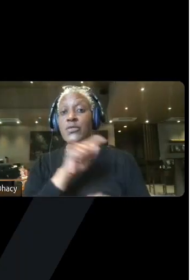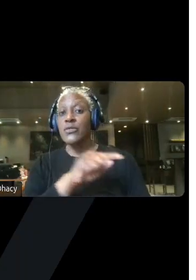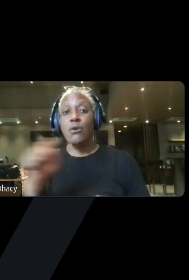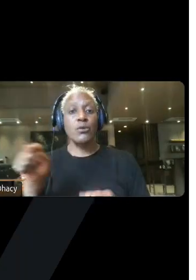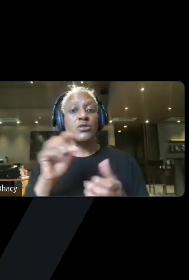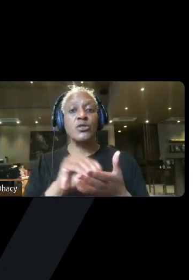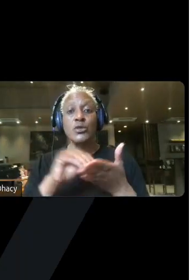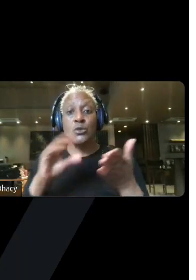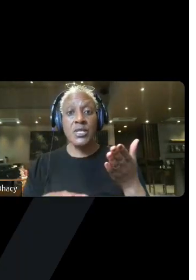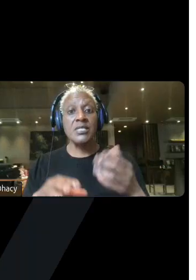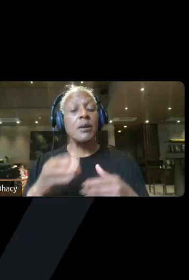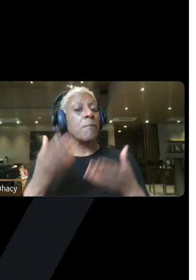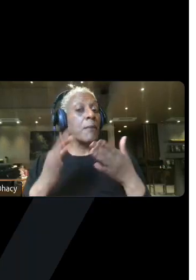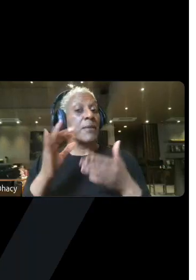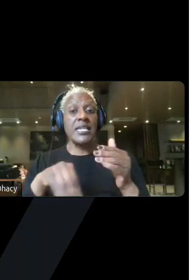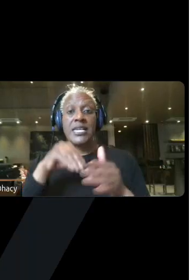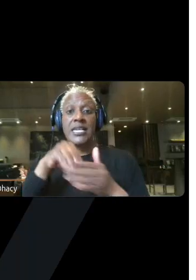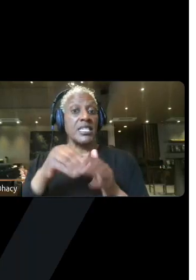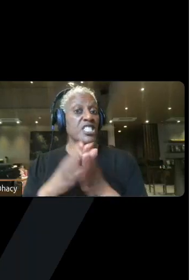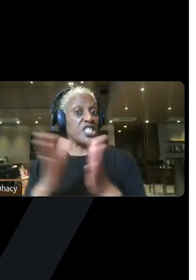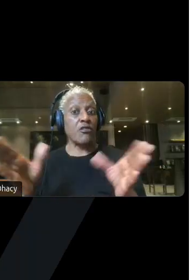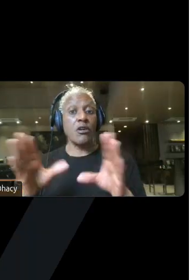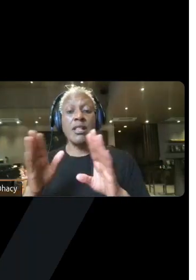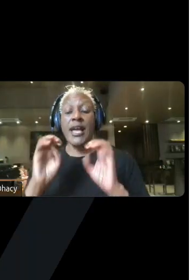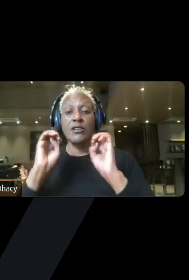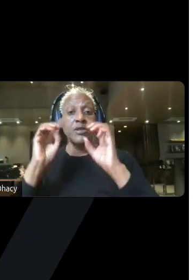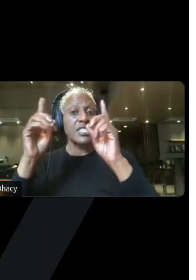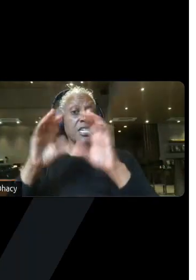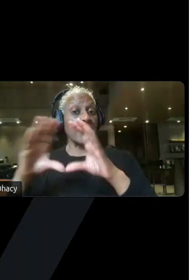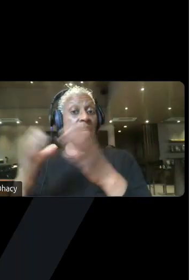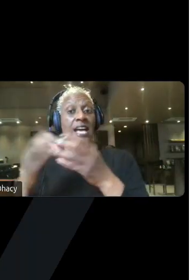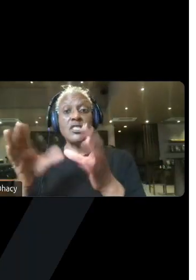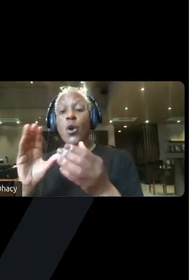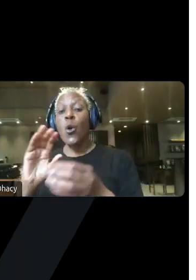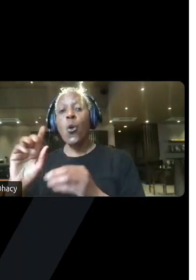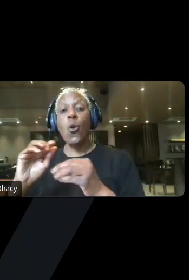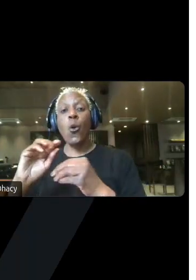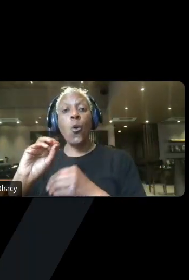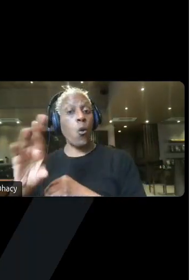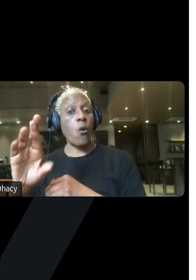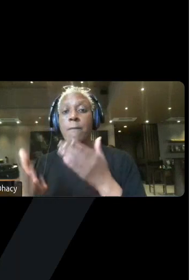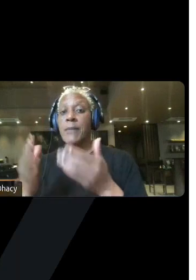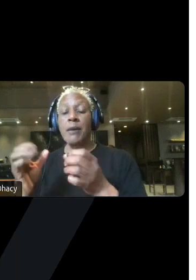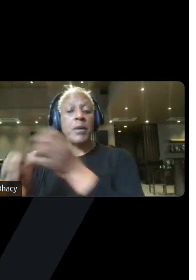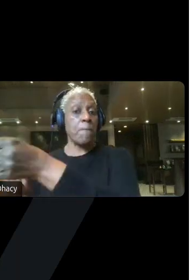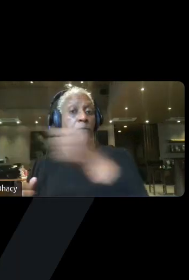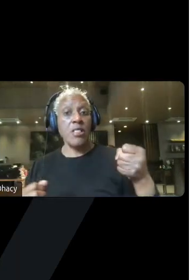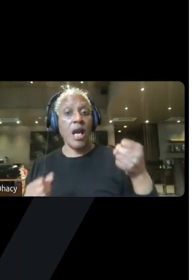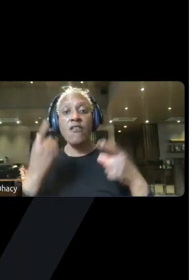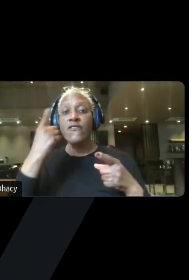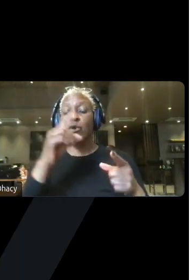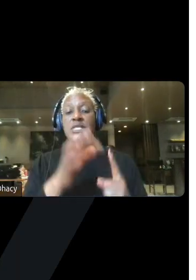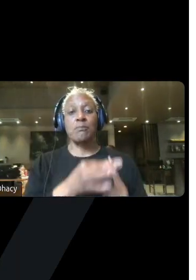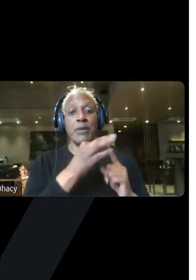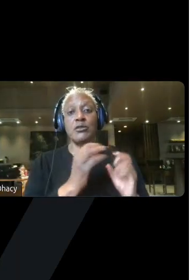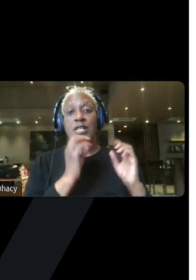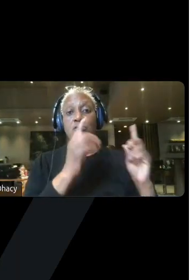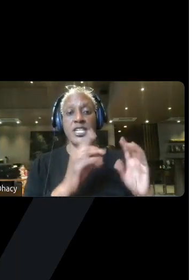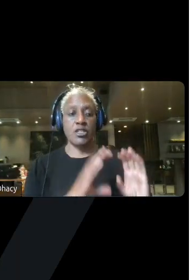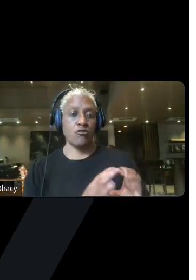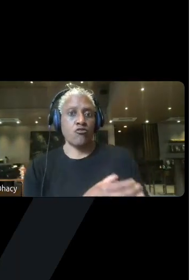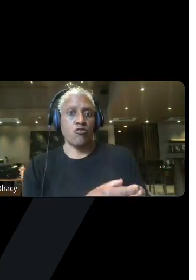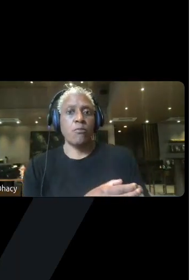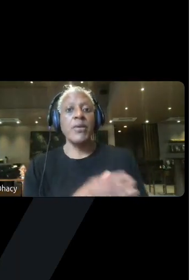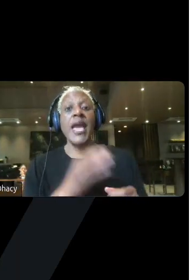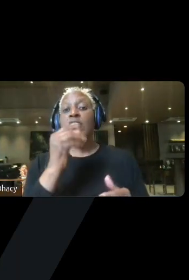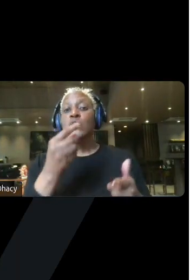or in a separate location as needed if students need to be pulled out to work on specific skills. And you always have a group size of up